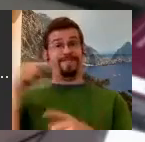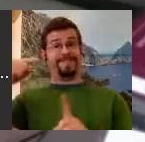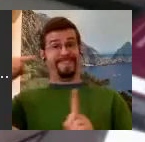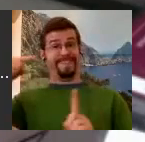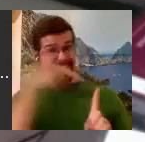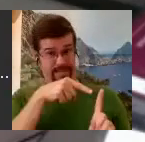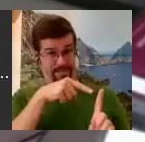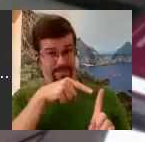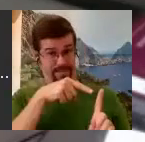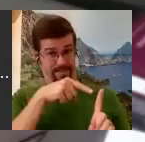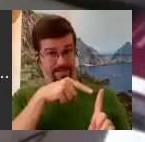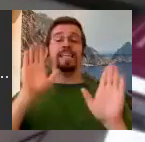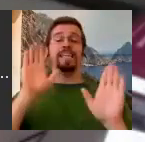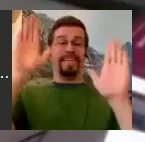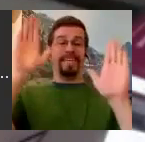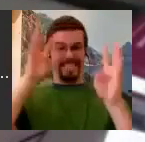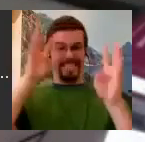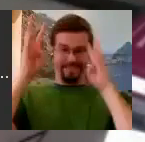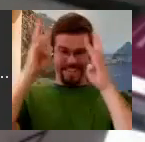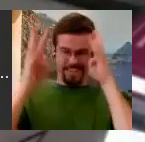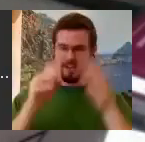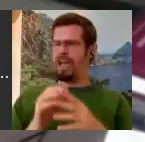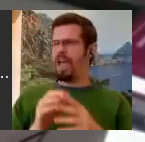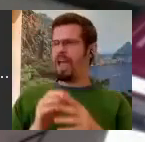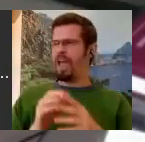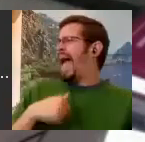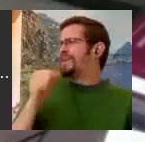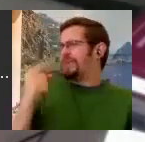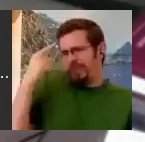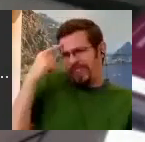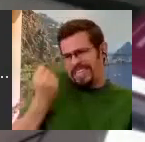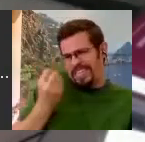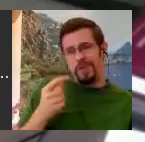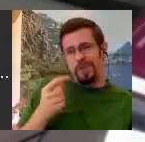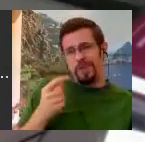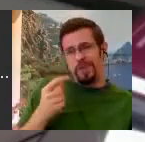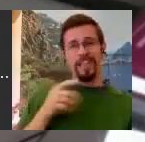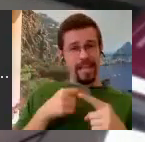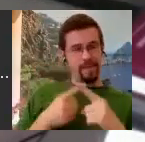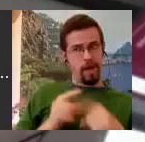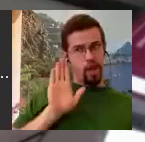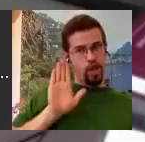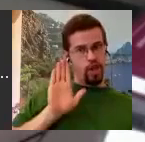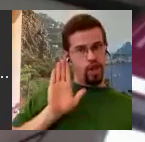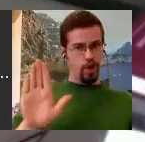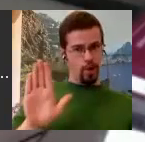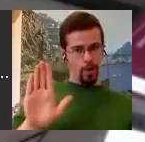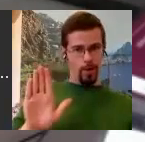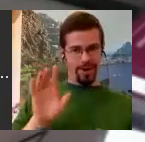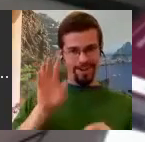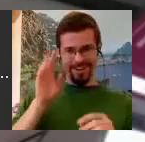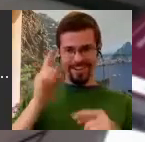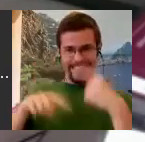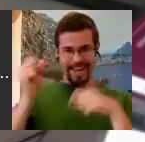so. Don't you think they're talking about your invention of SignPuddle and